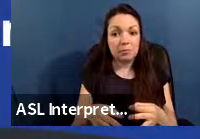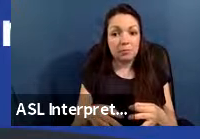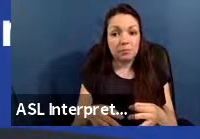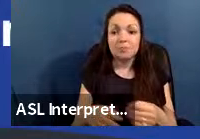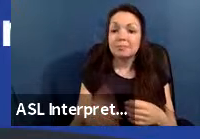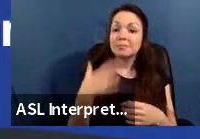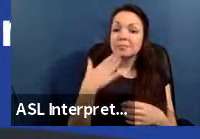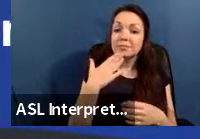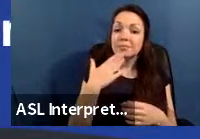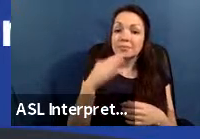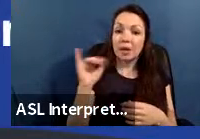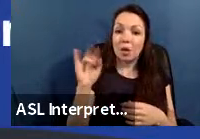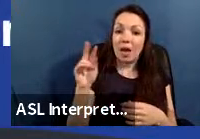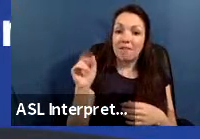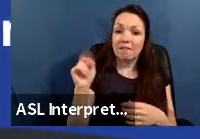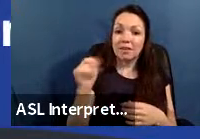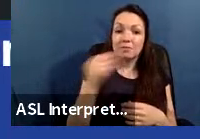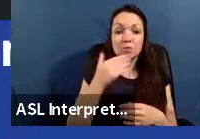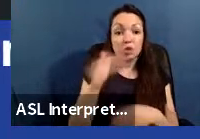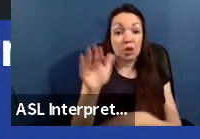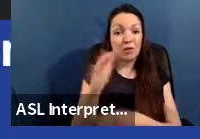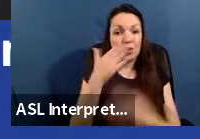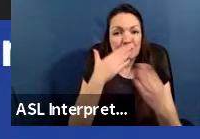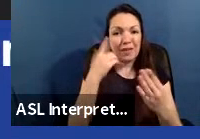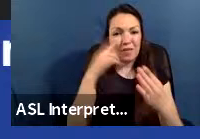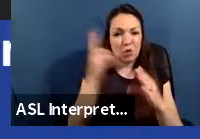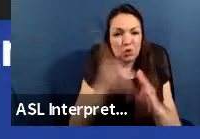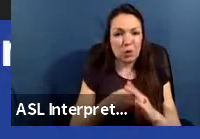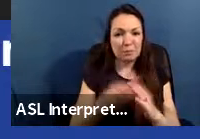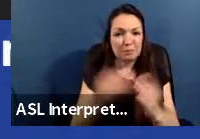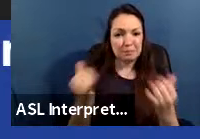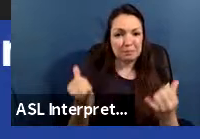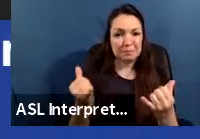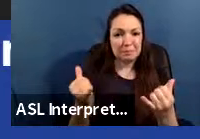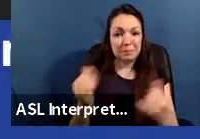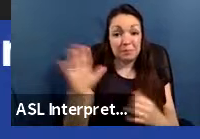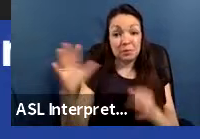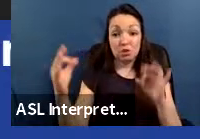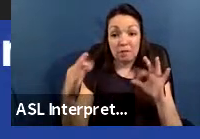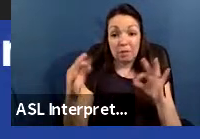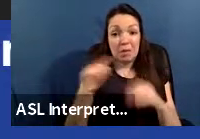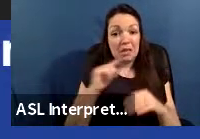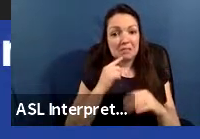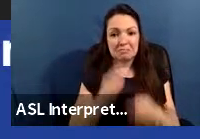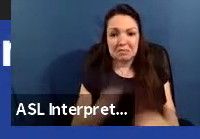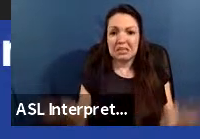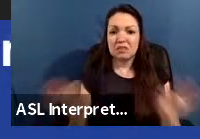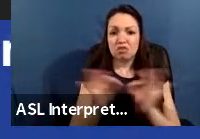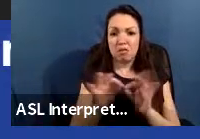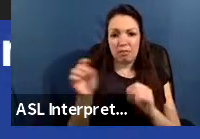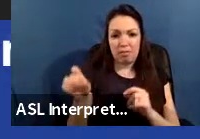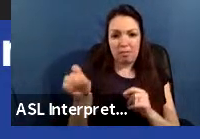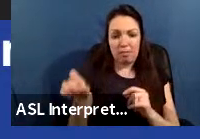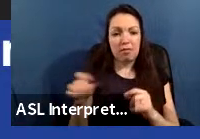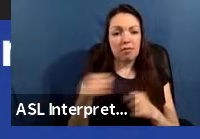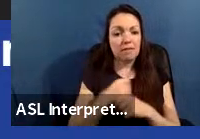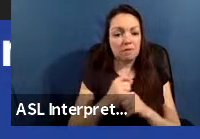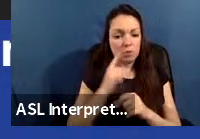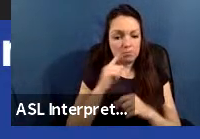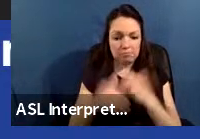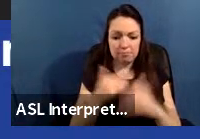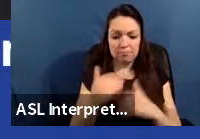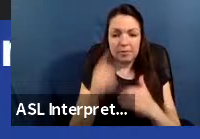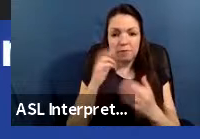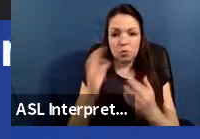Thank you, Ivan. Good afternoon, everyone. Thank you for joining us today. Your feedback is really essential to making progress on resource